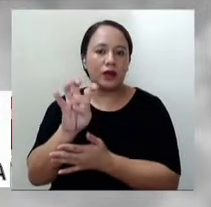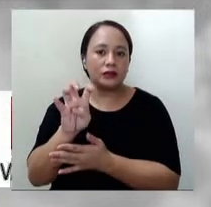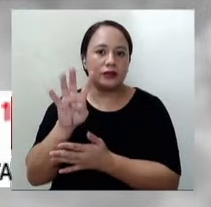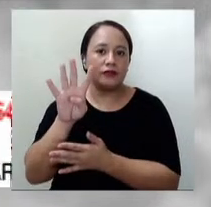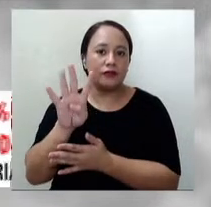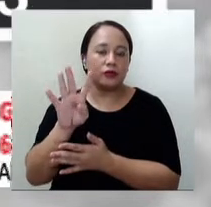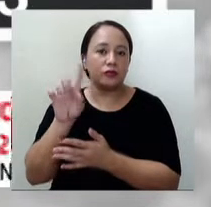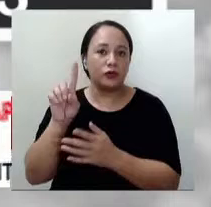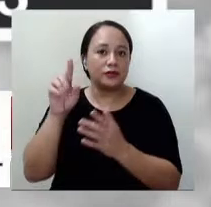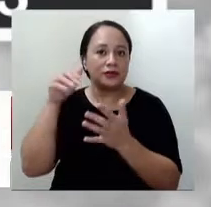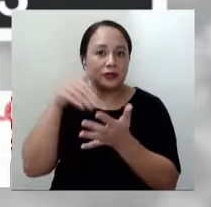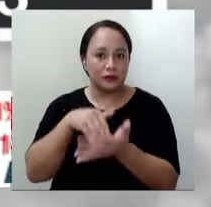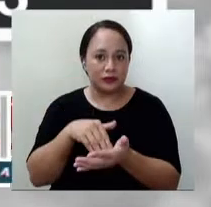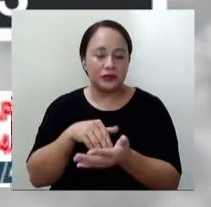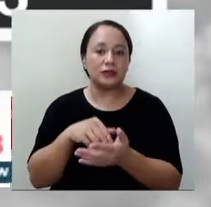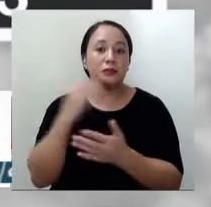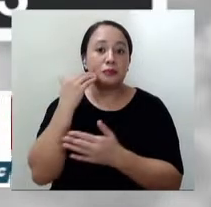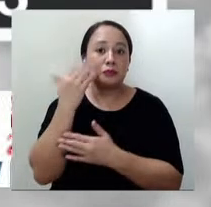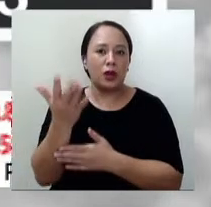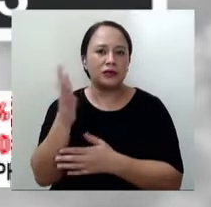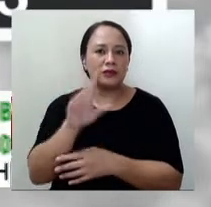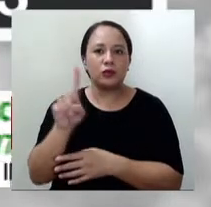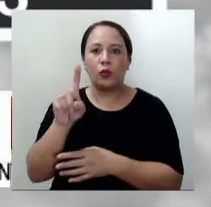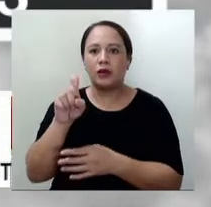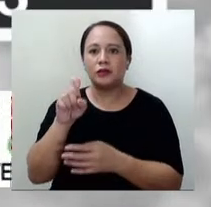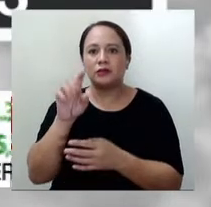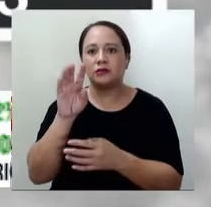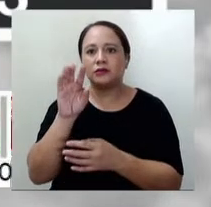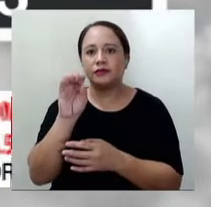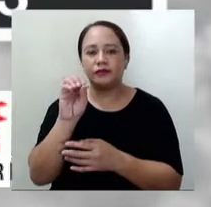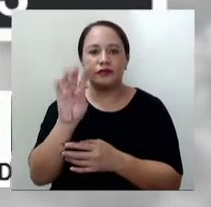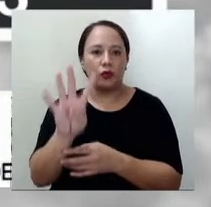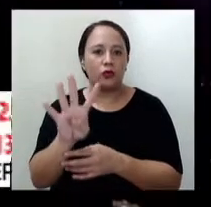1,445,000. The death toll rose by 104.